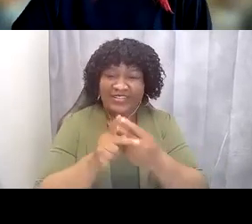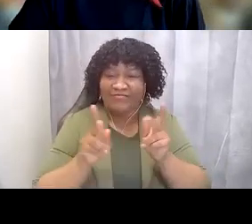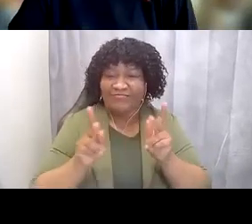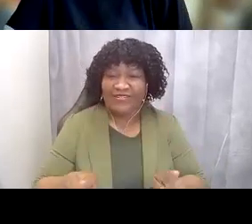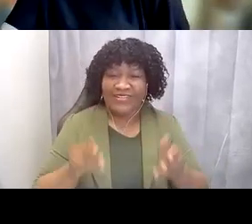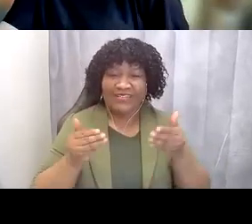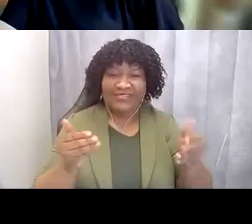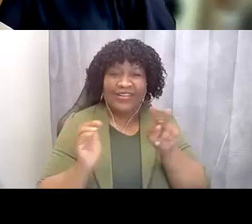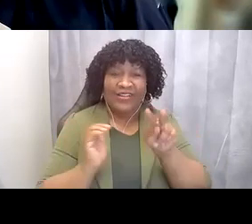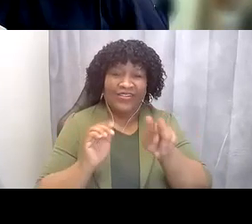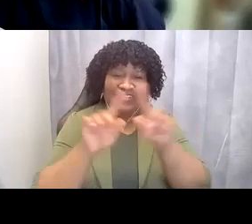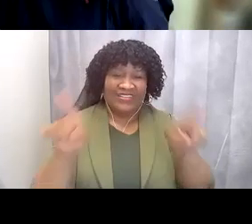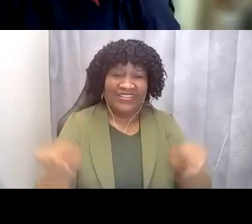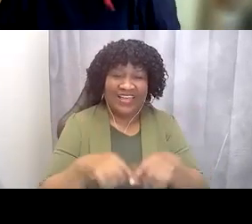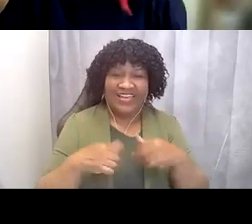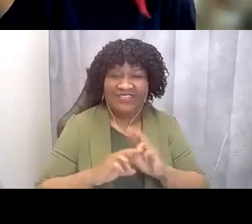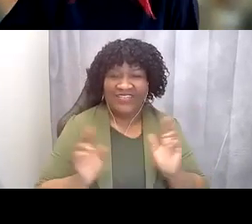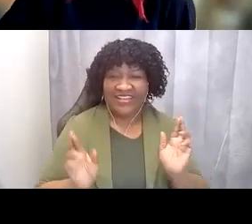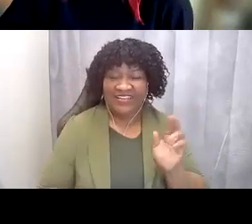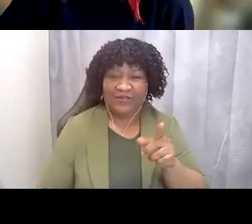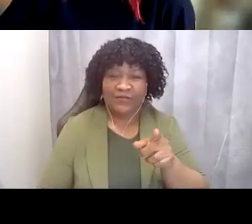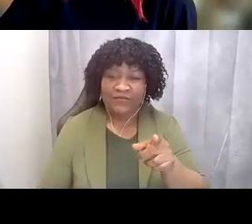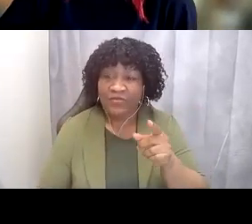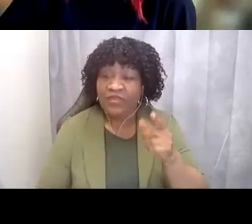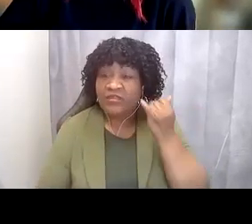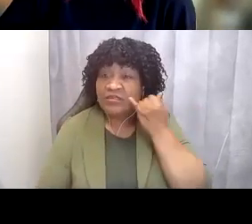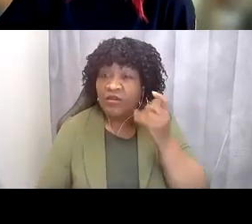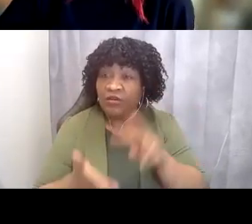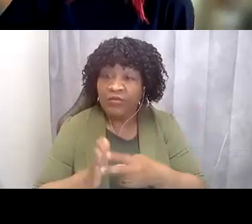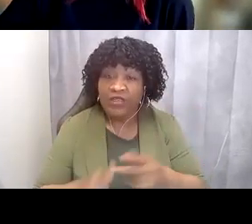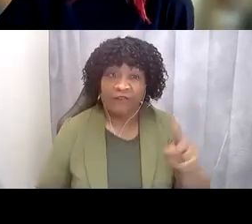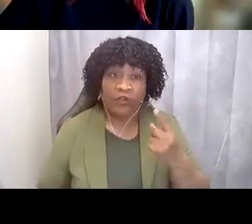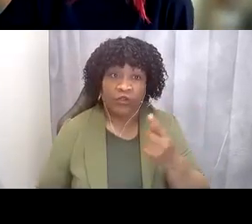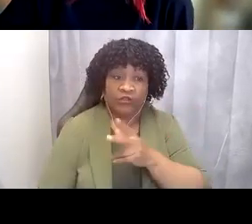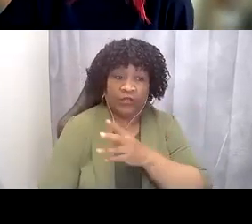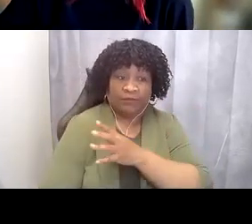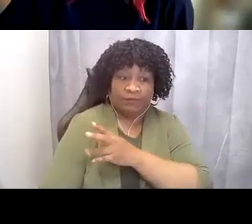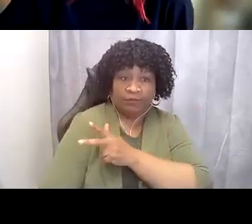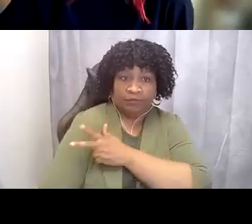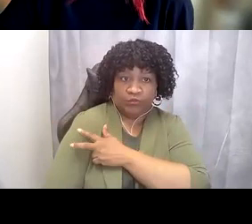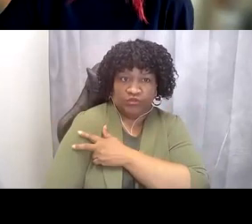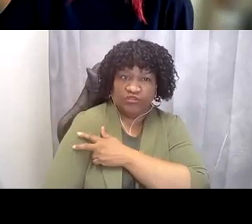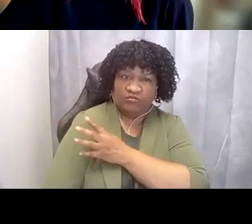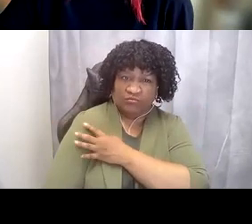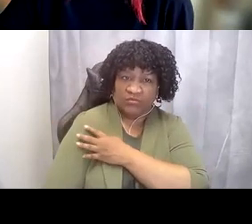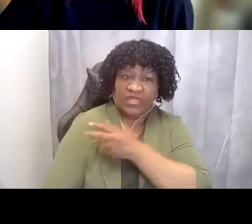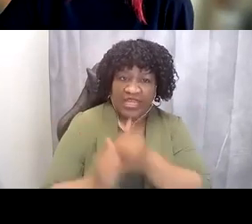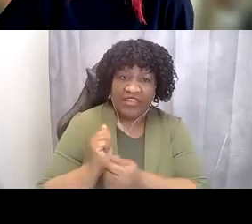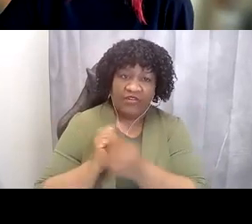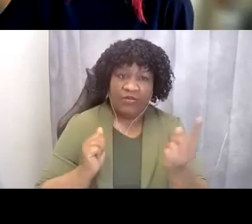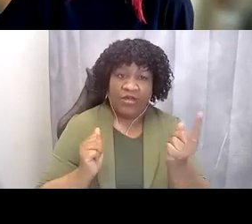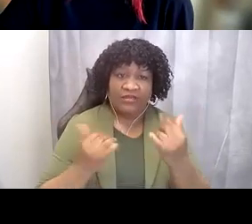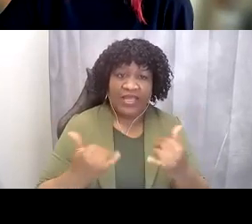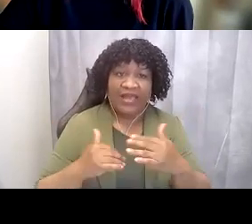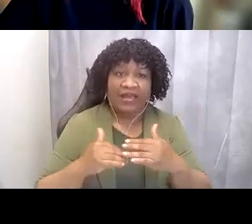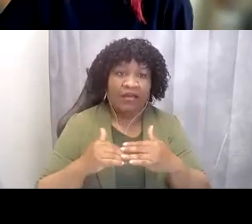the slides. I have them in writing. So first booster shots are recommended for everyone now over the age of